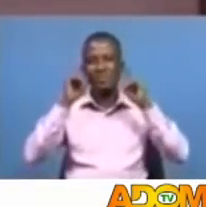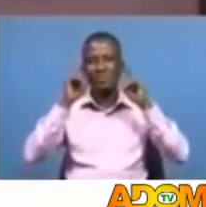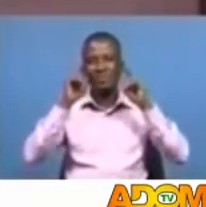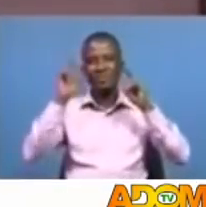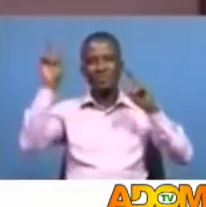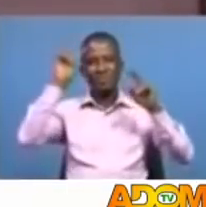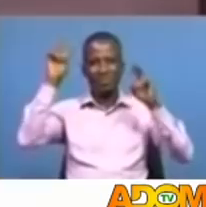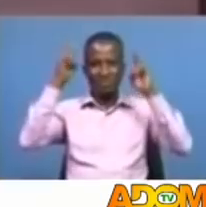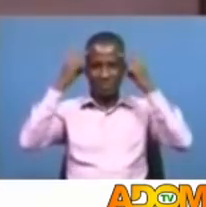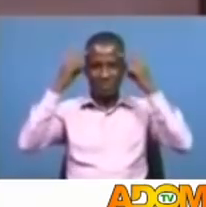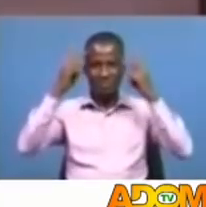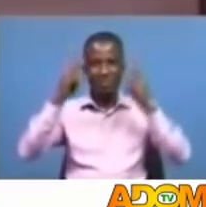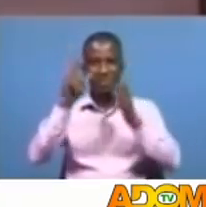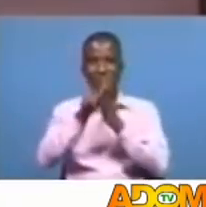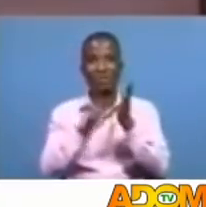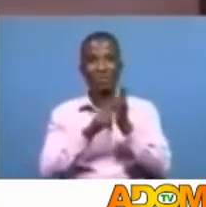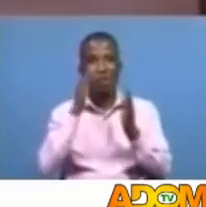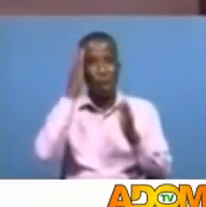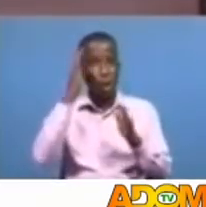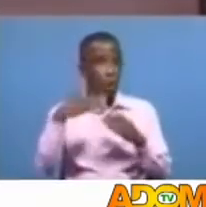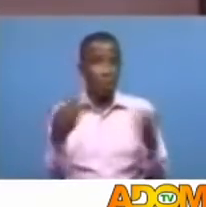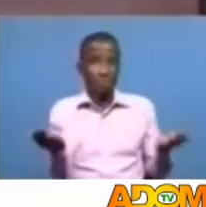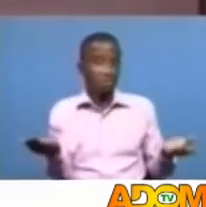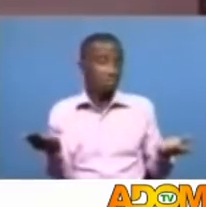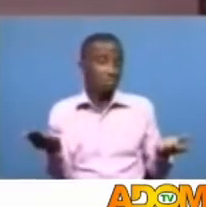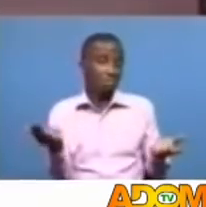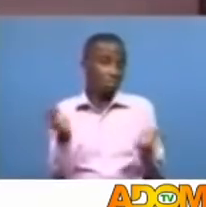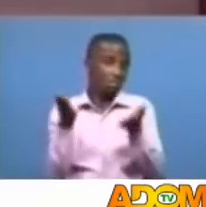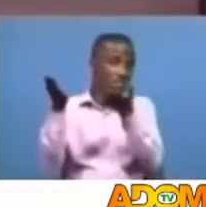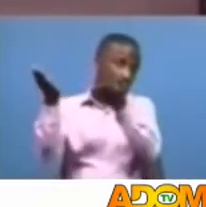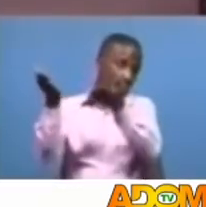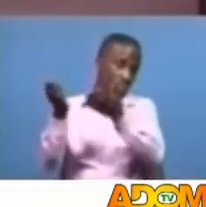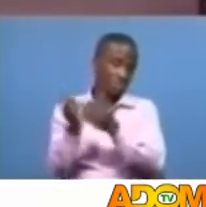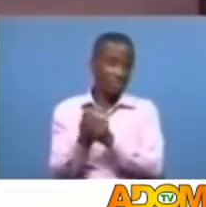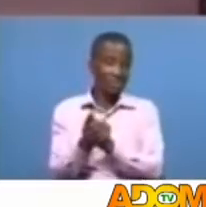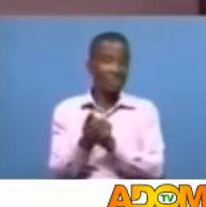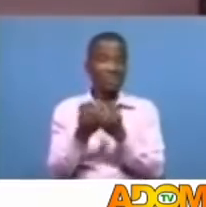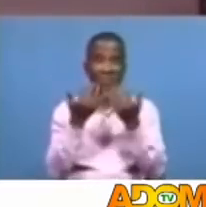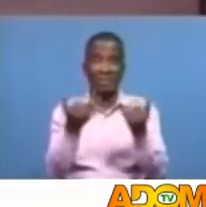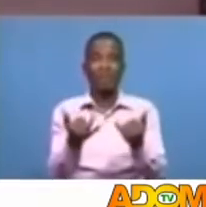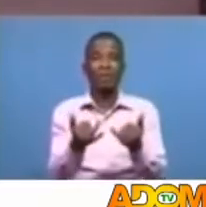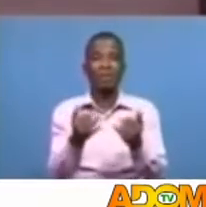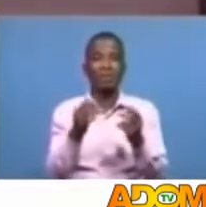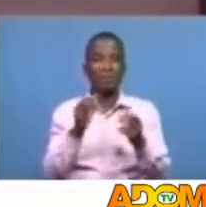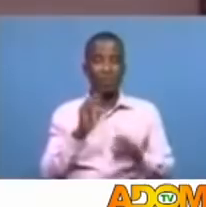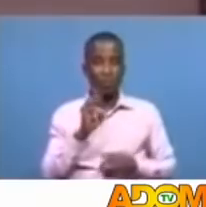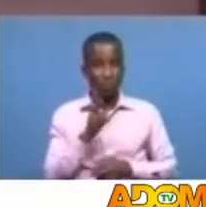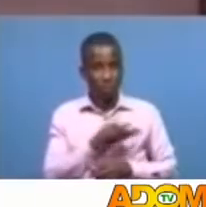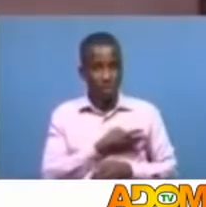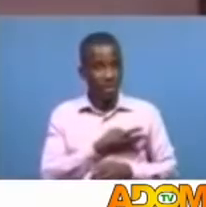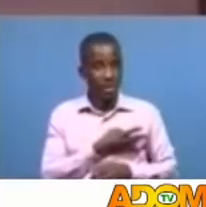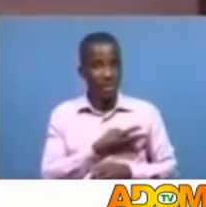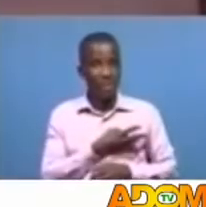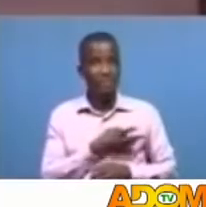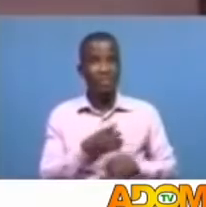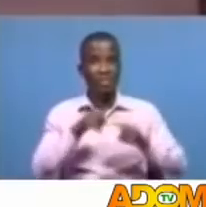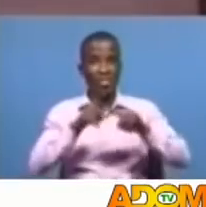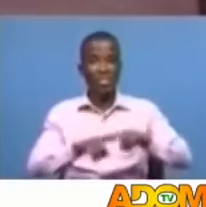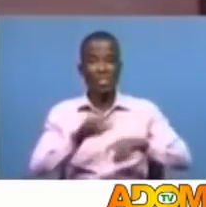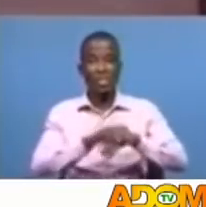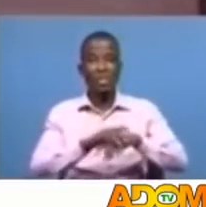So, my lord, it is our respectful submission that a reference to